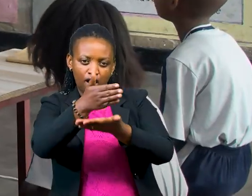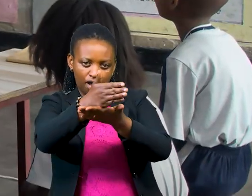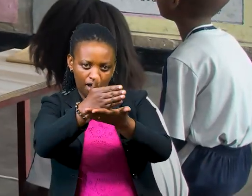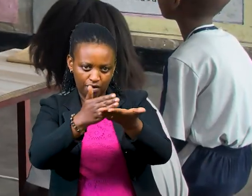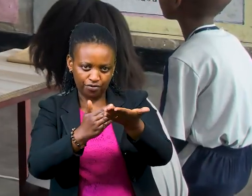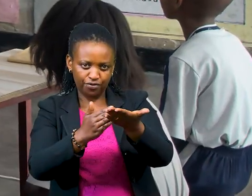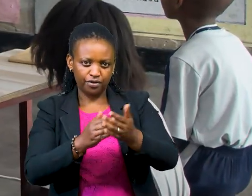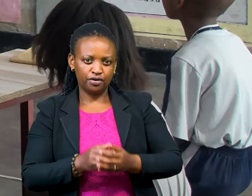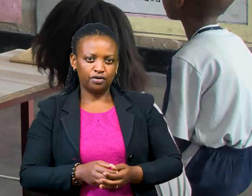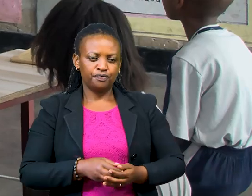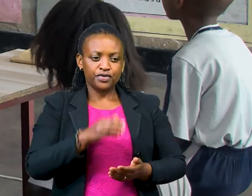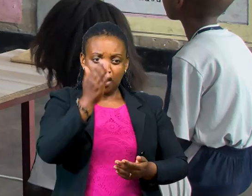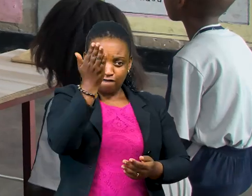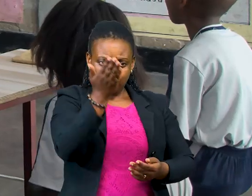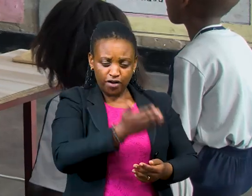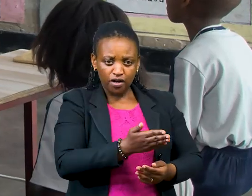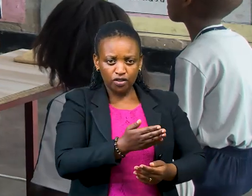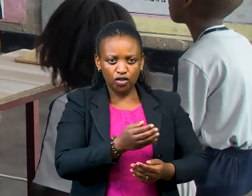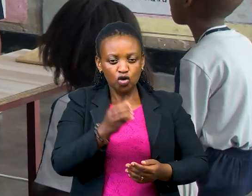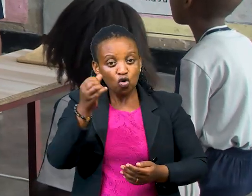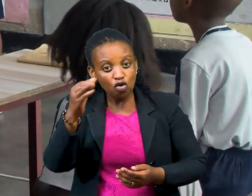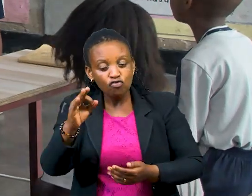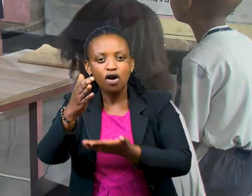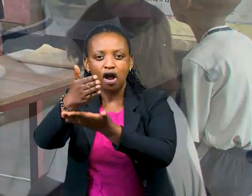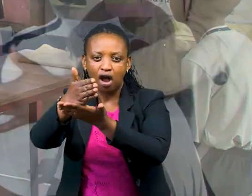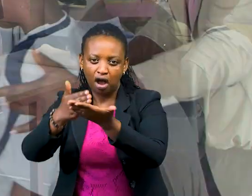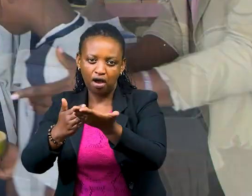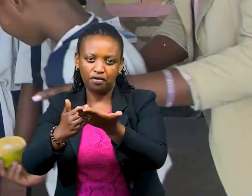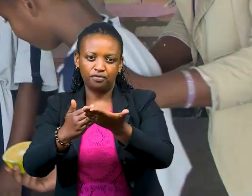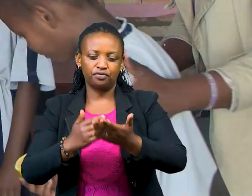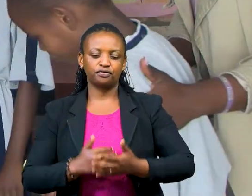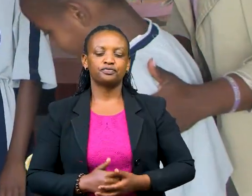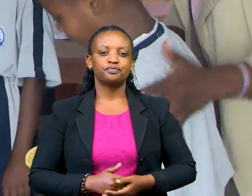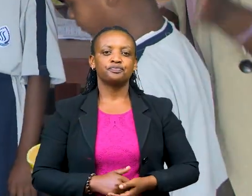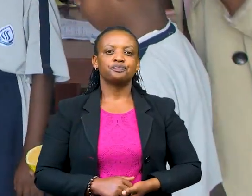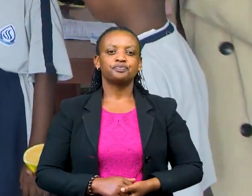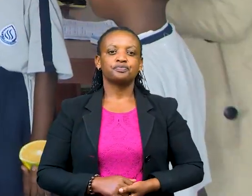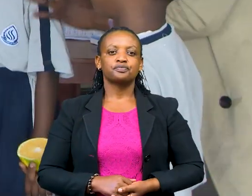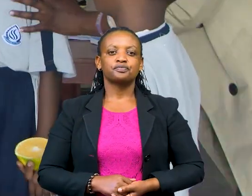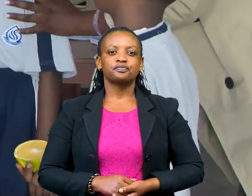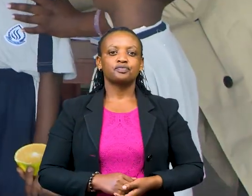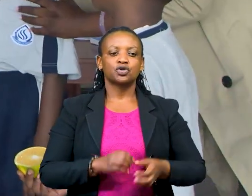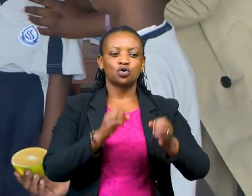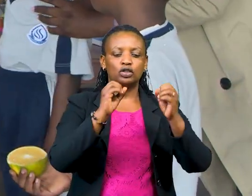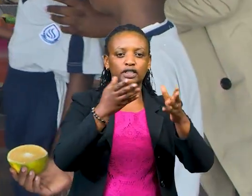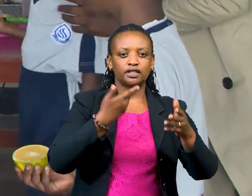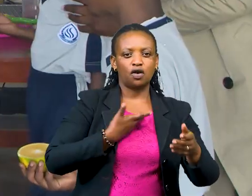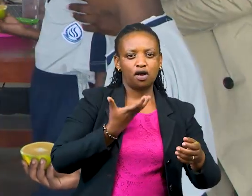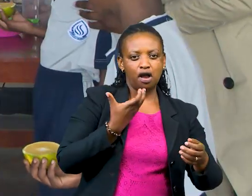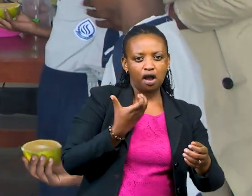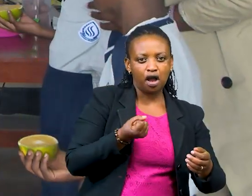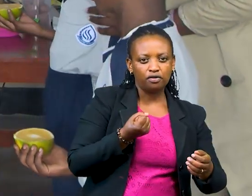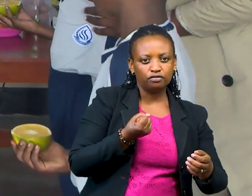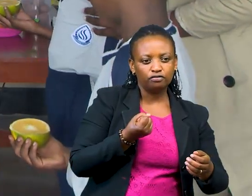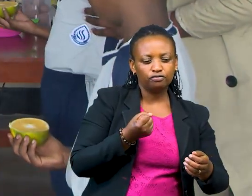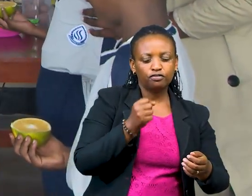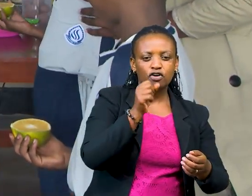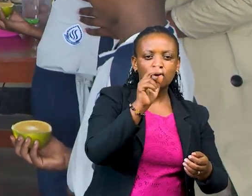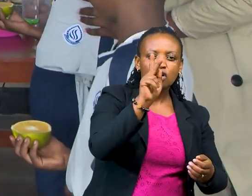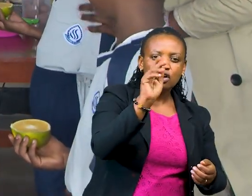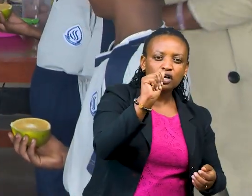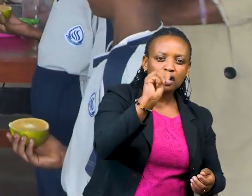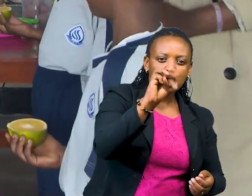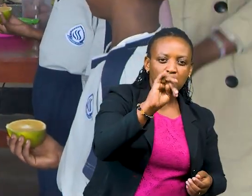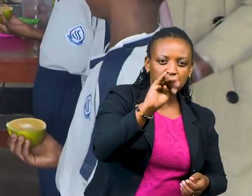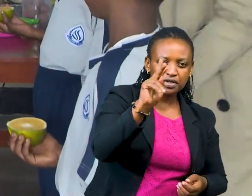half. The fraction of A half. very good. So I'm having Favor and Kamika's,